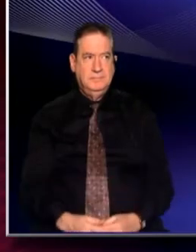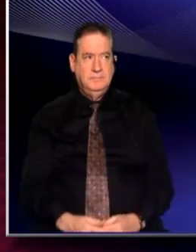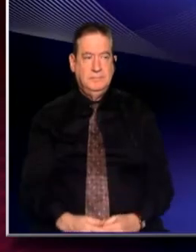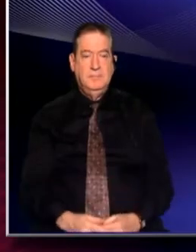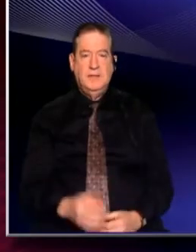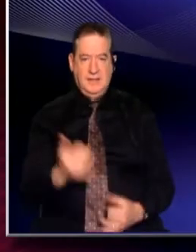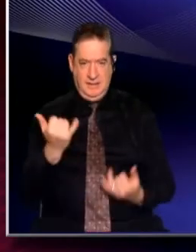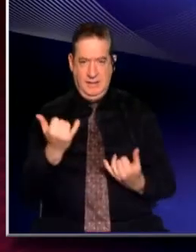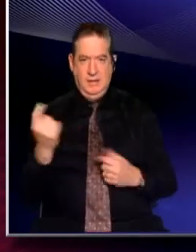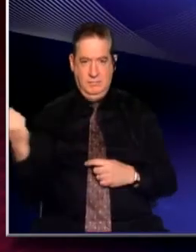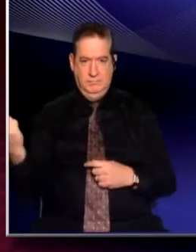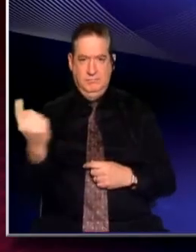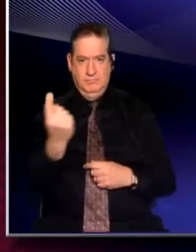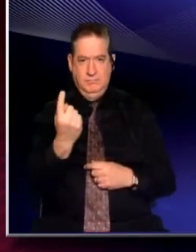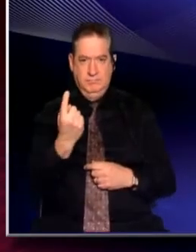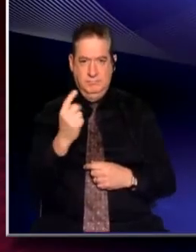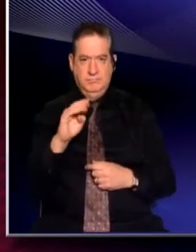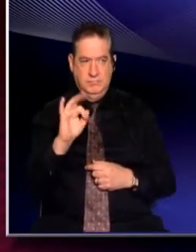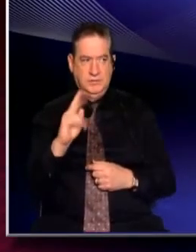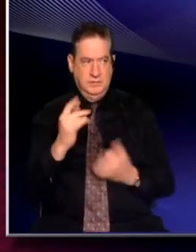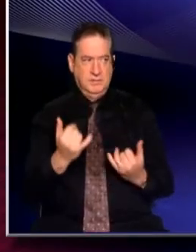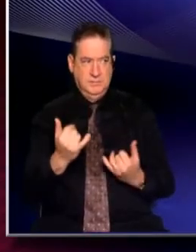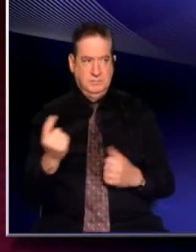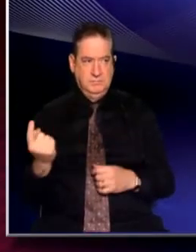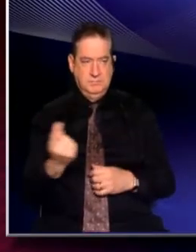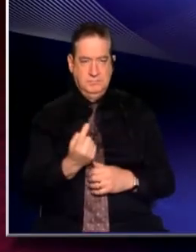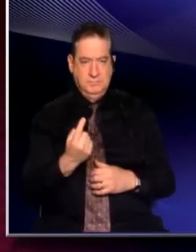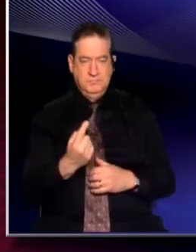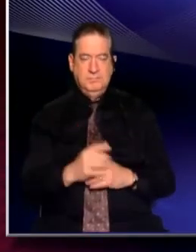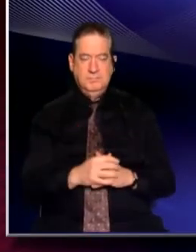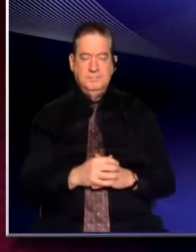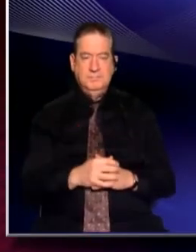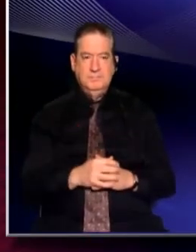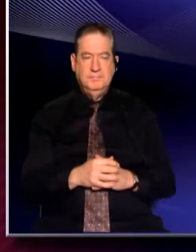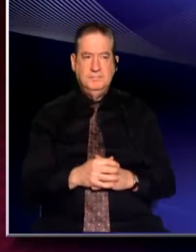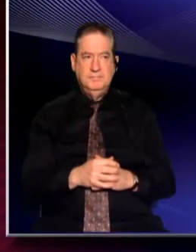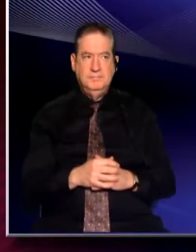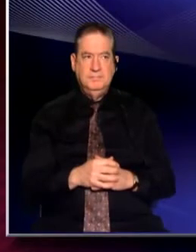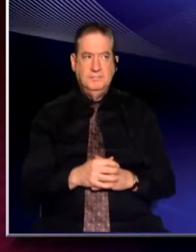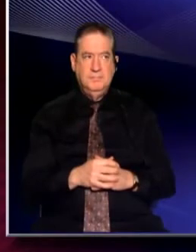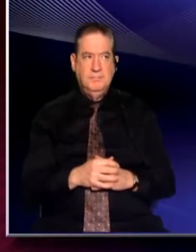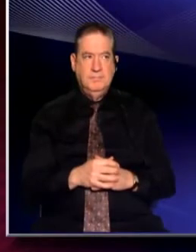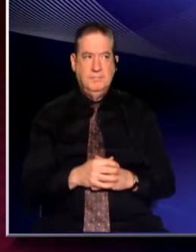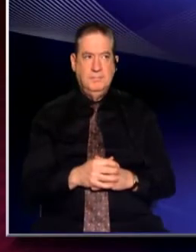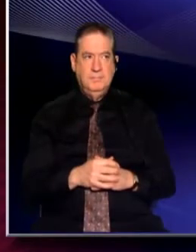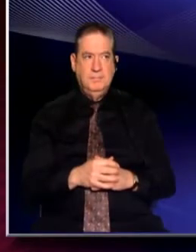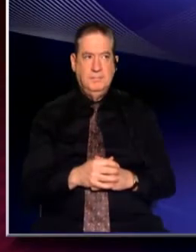She's coming forward, Mark. Okay, thank you. I'll hang on to this.